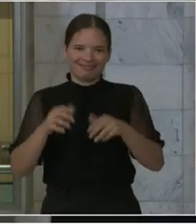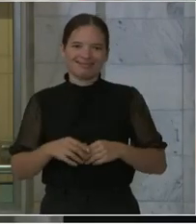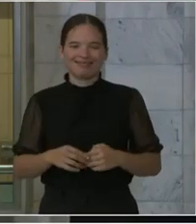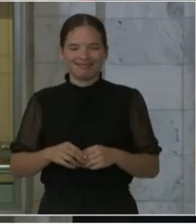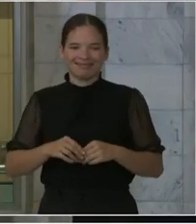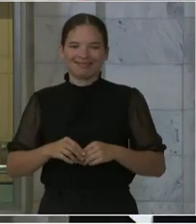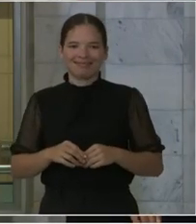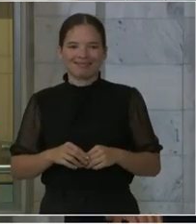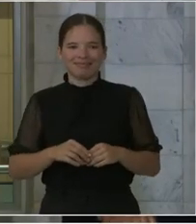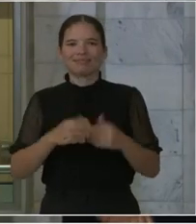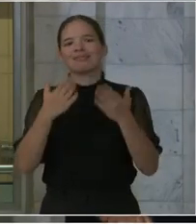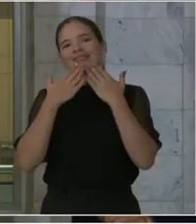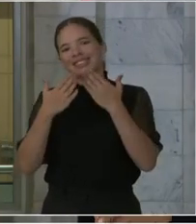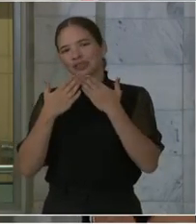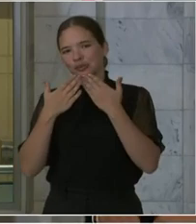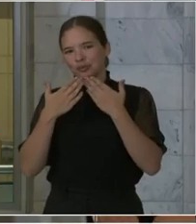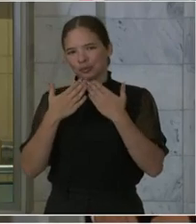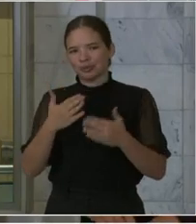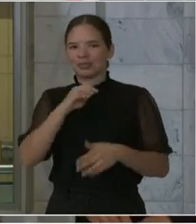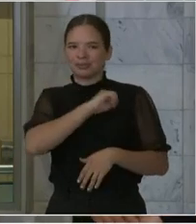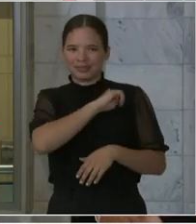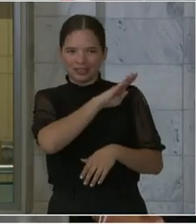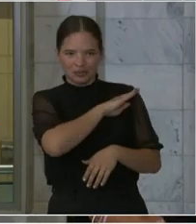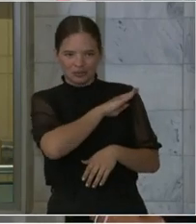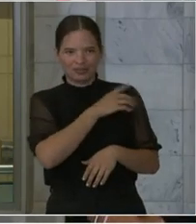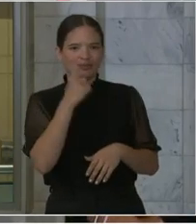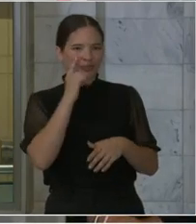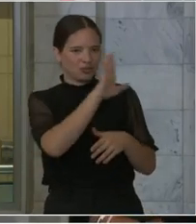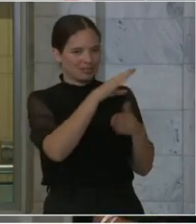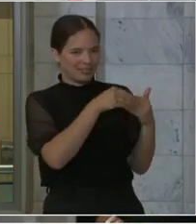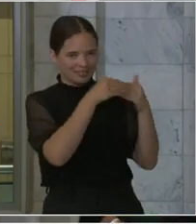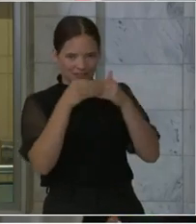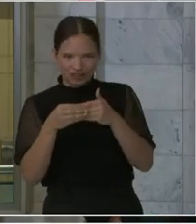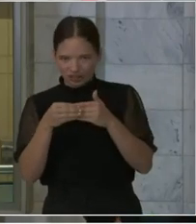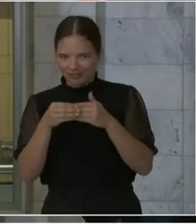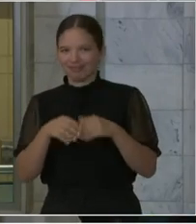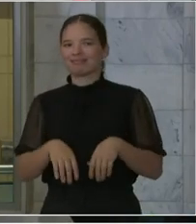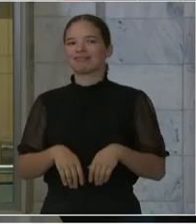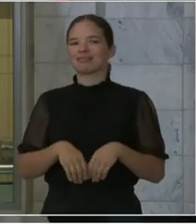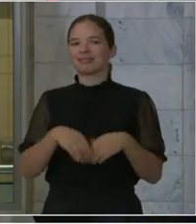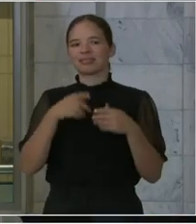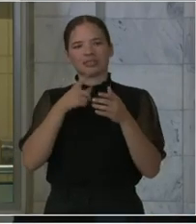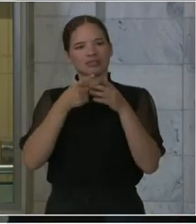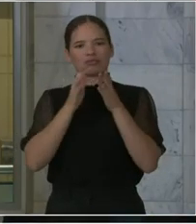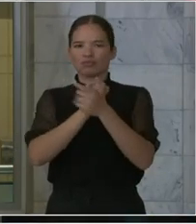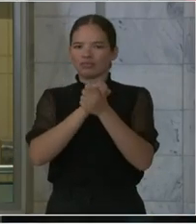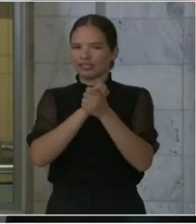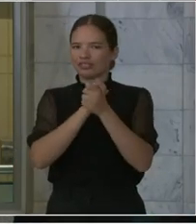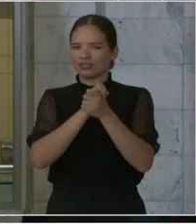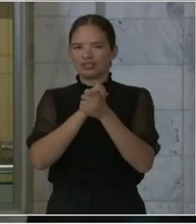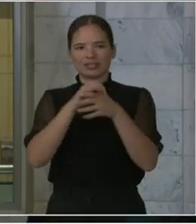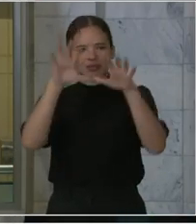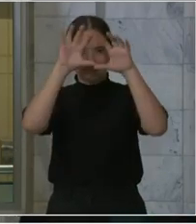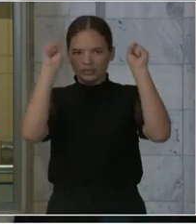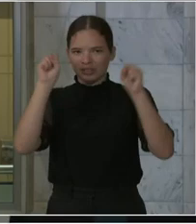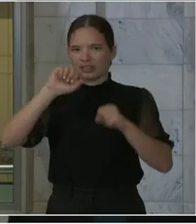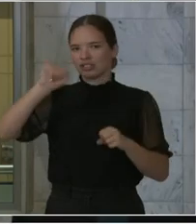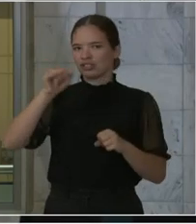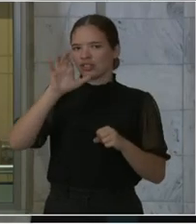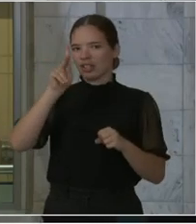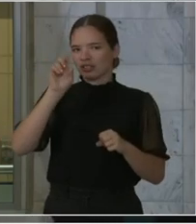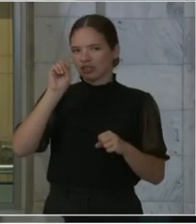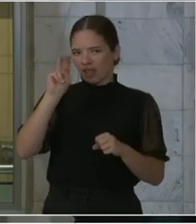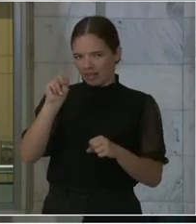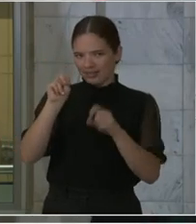Thank you. Thank you, Mayor Bowser, for your leadership. Let me start by saying congratulations to you, President Jackson. You and your team